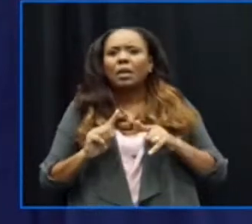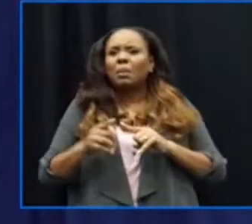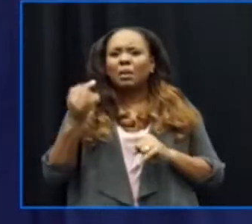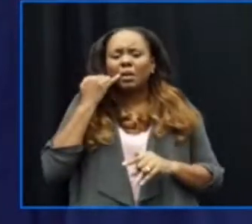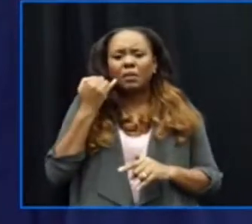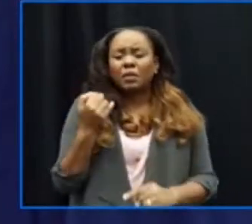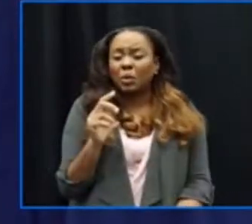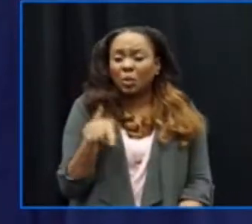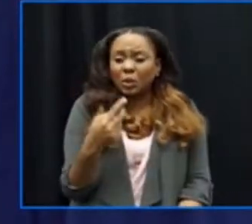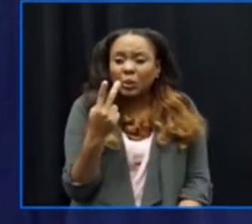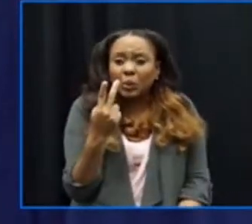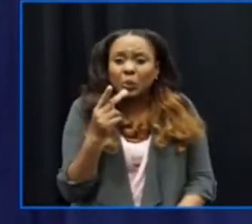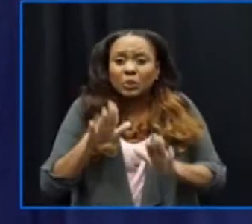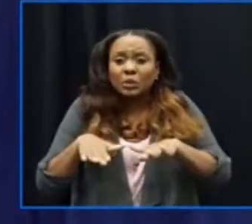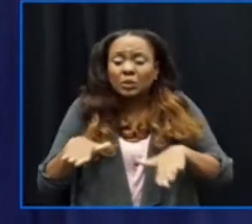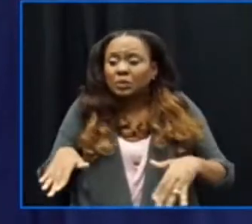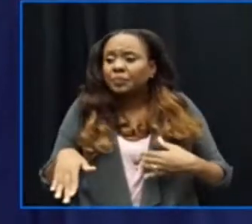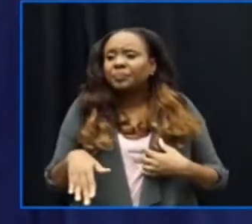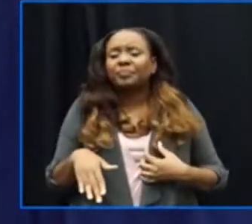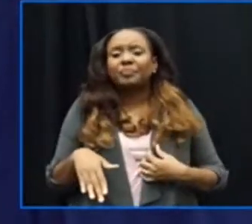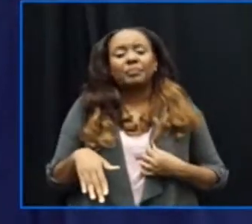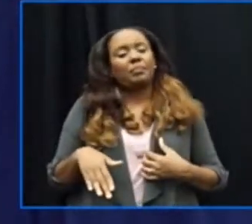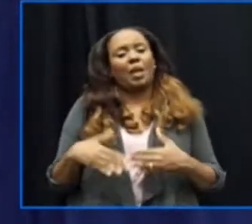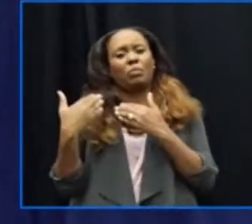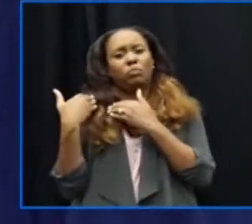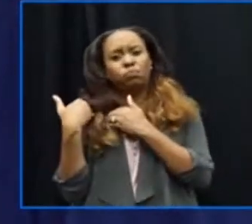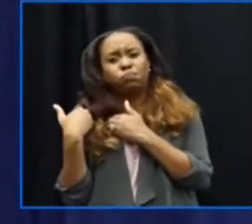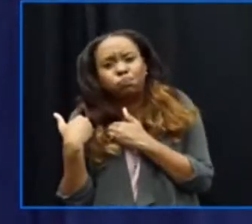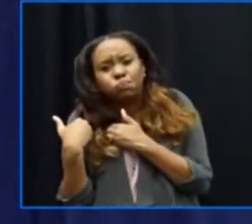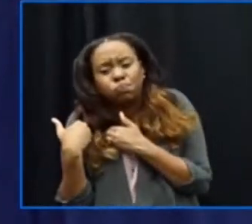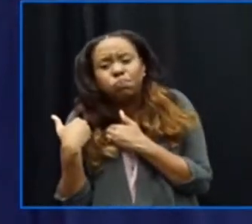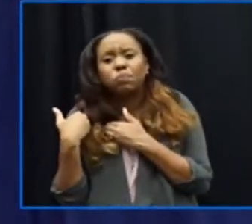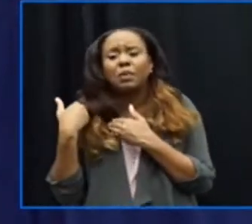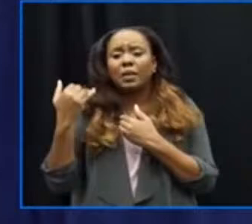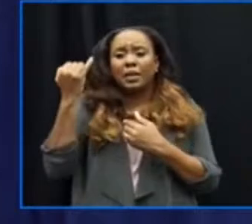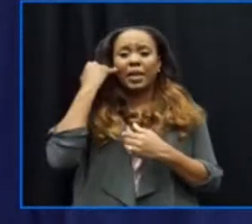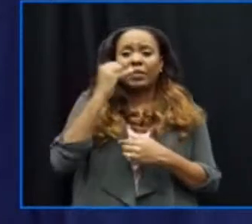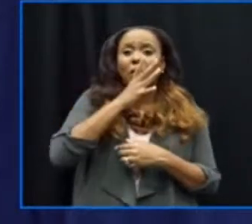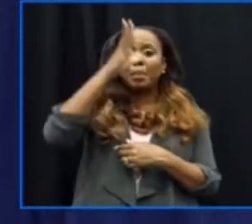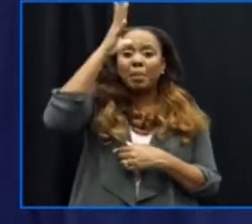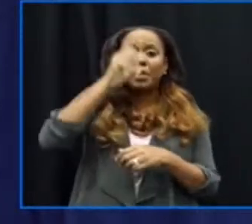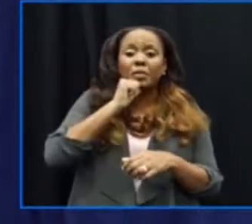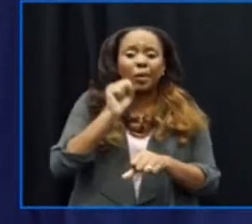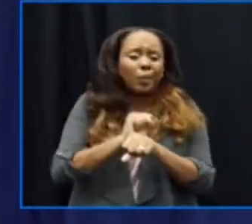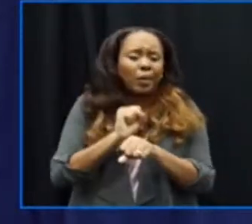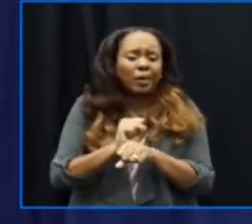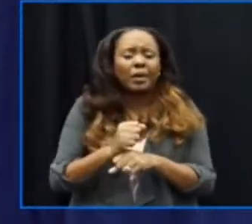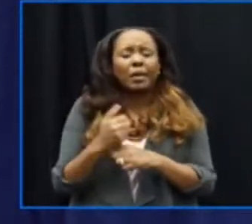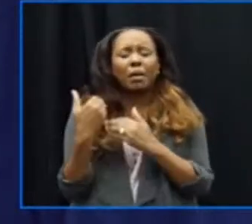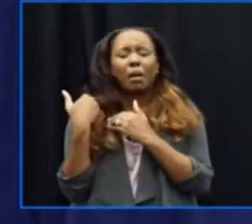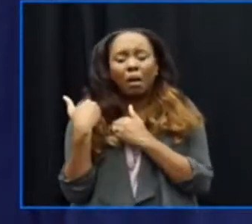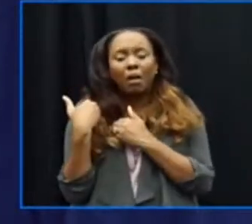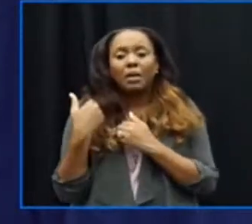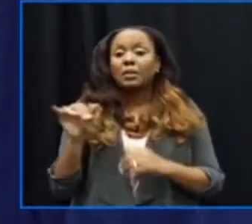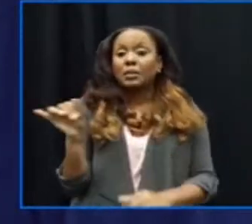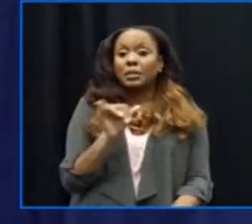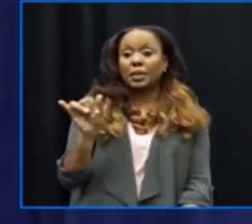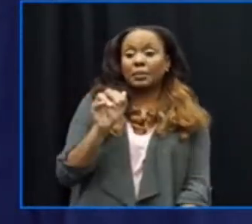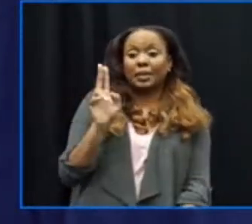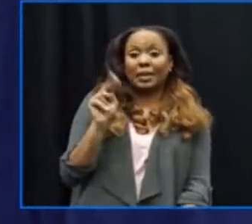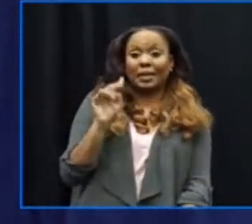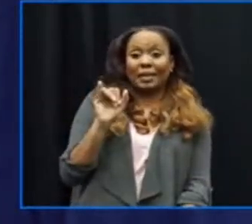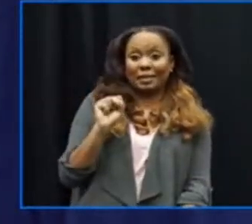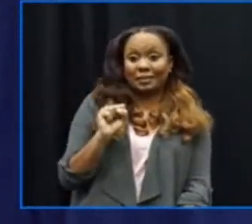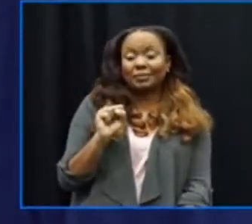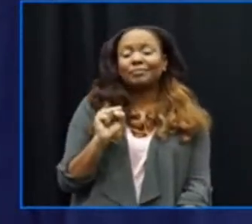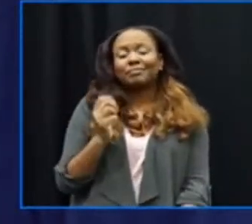more difficult for that 1 child, 2 children to take care of mommy and daddy. And the same is true for the National Insurance Fund,